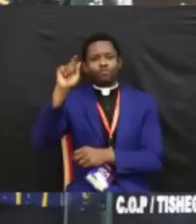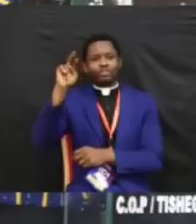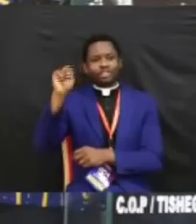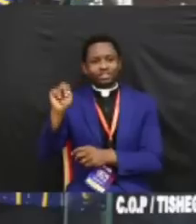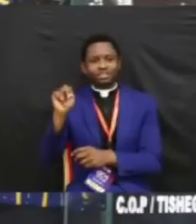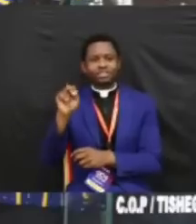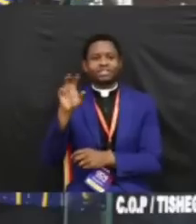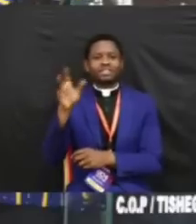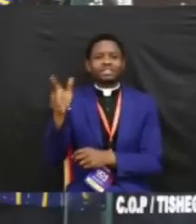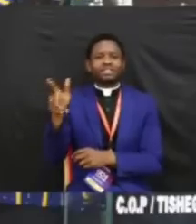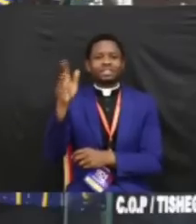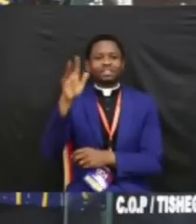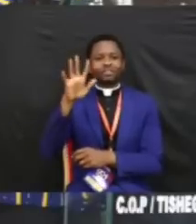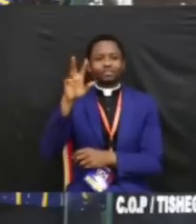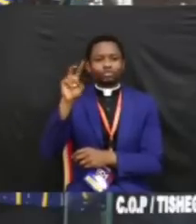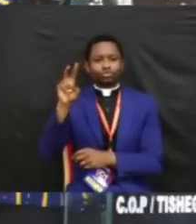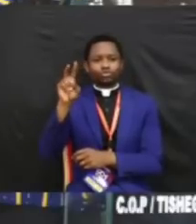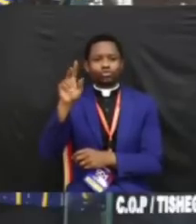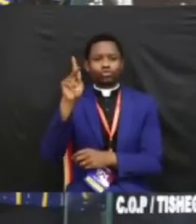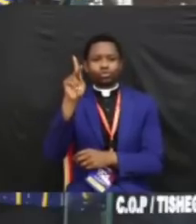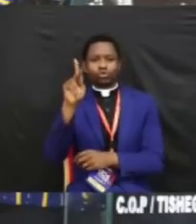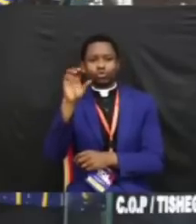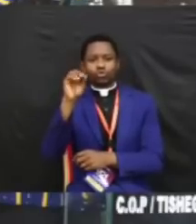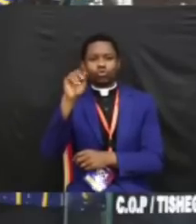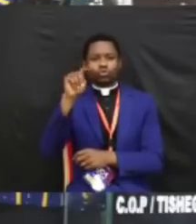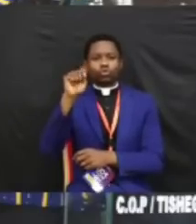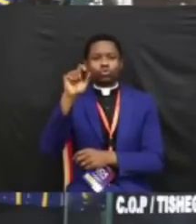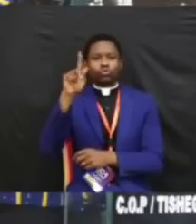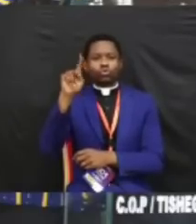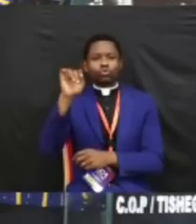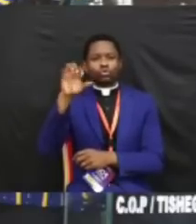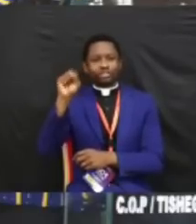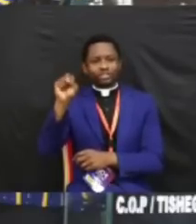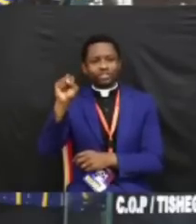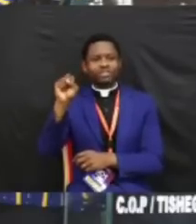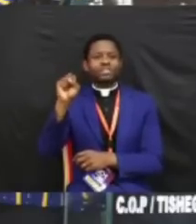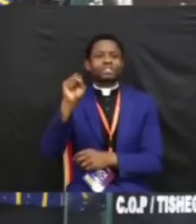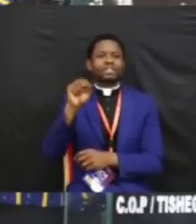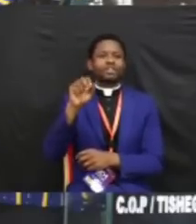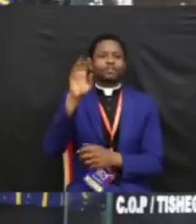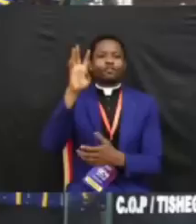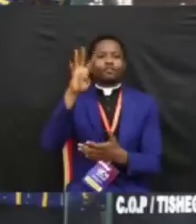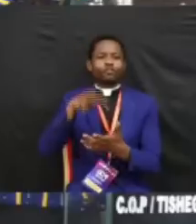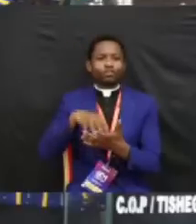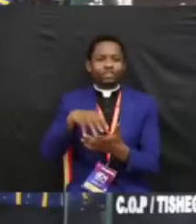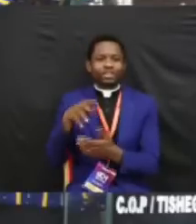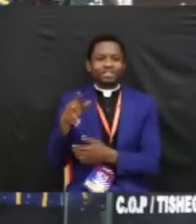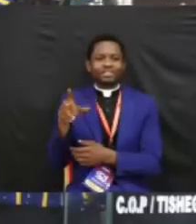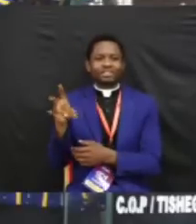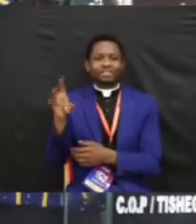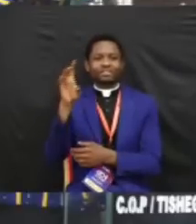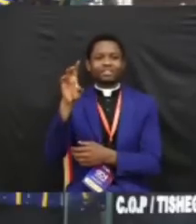4,719 other and rich people groups and then 4,353